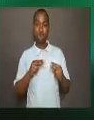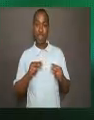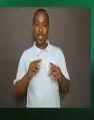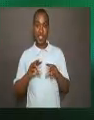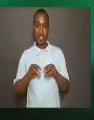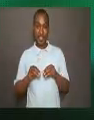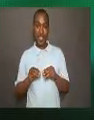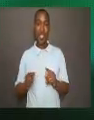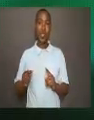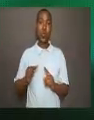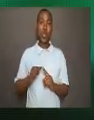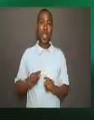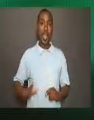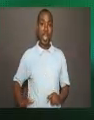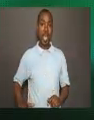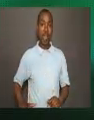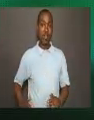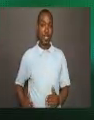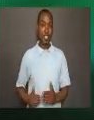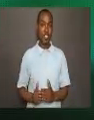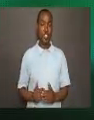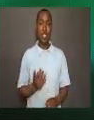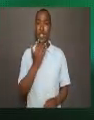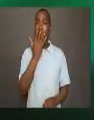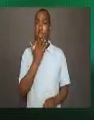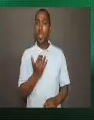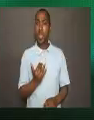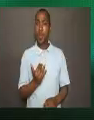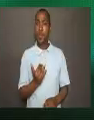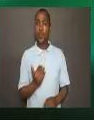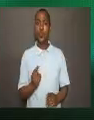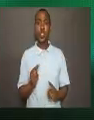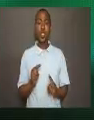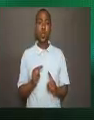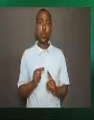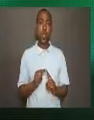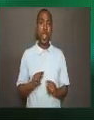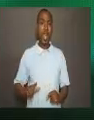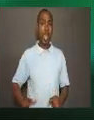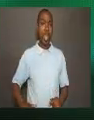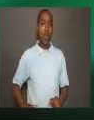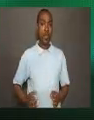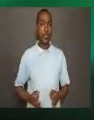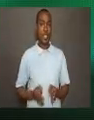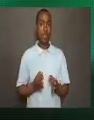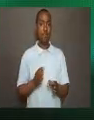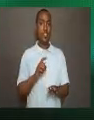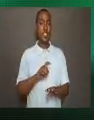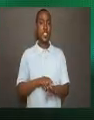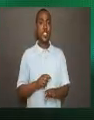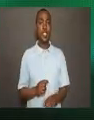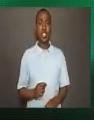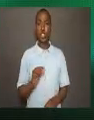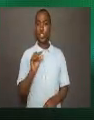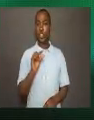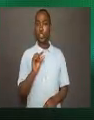liver. As blood passes through the liver, some of the